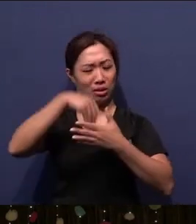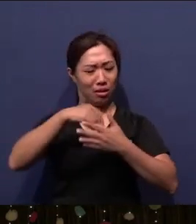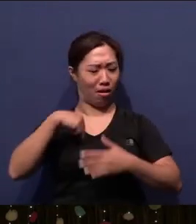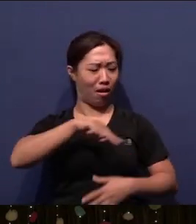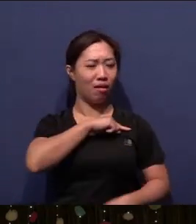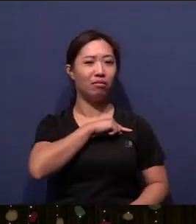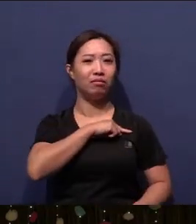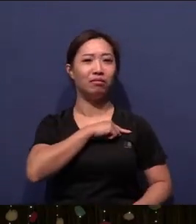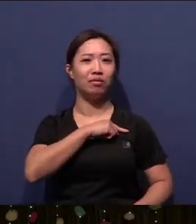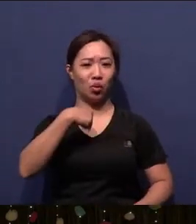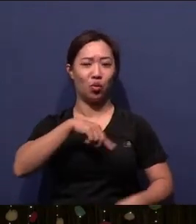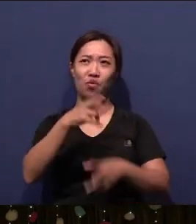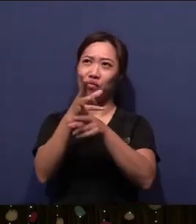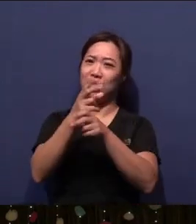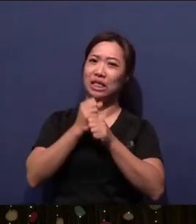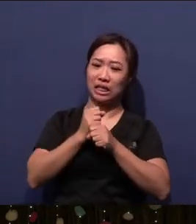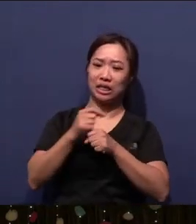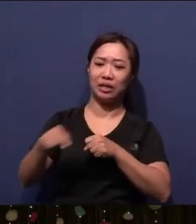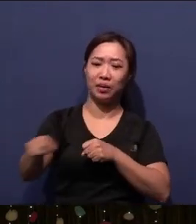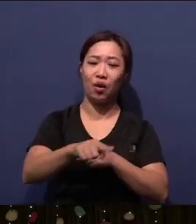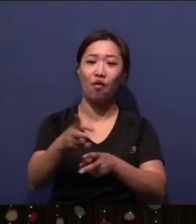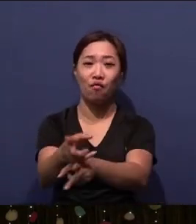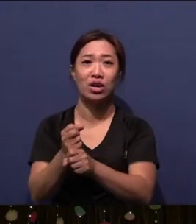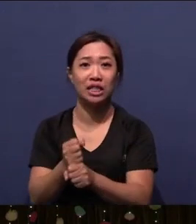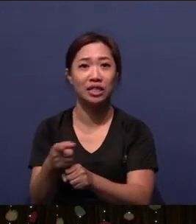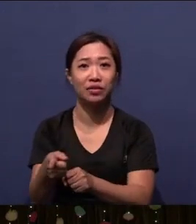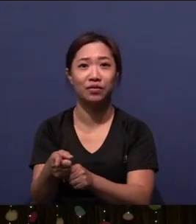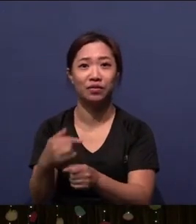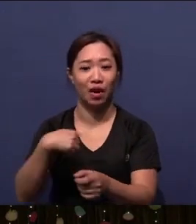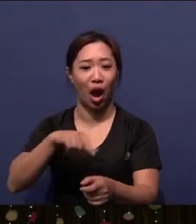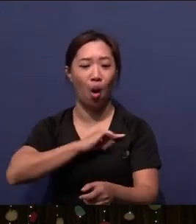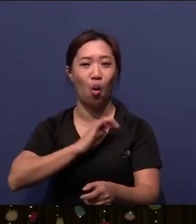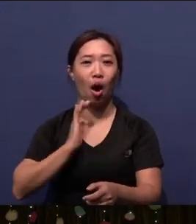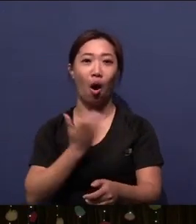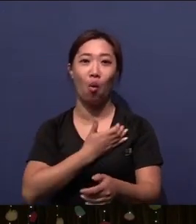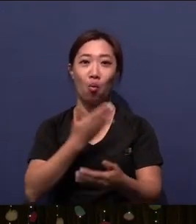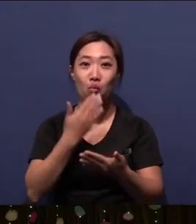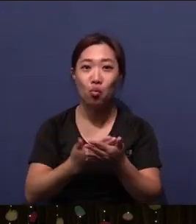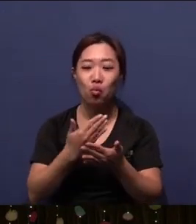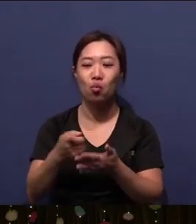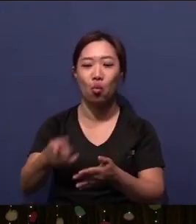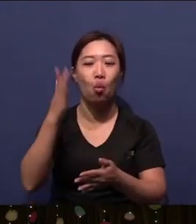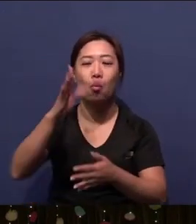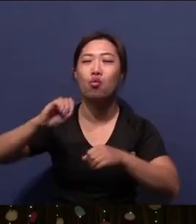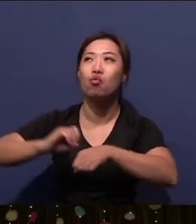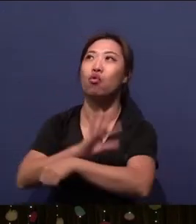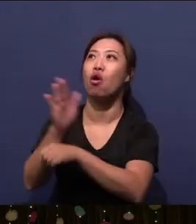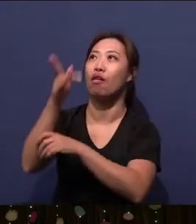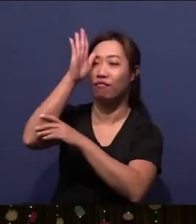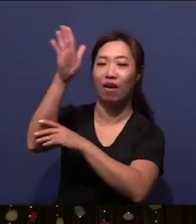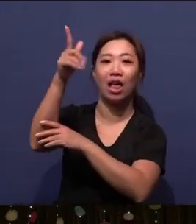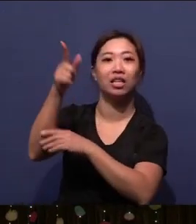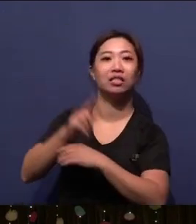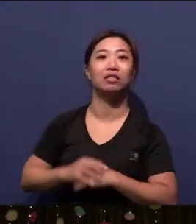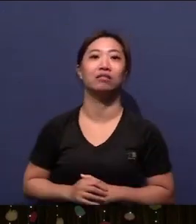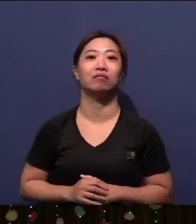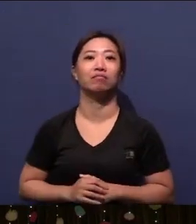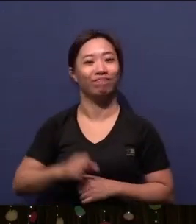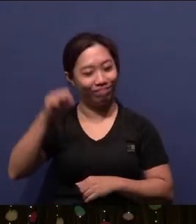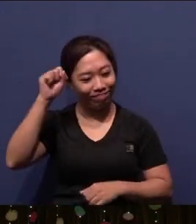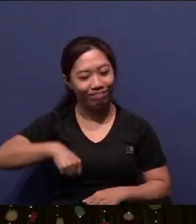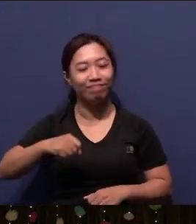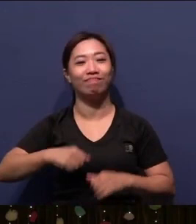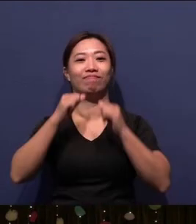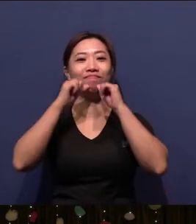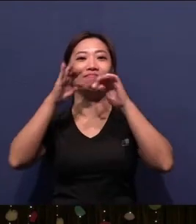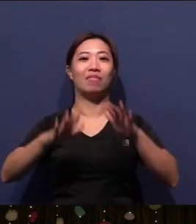that the one who receives our goodness may glorify our Father. Indeed, blessed